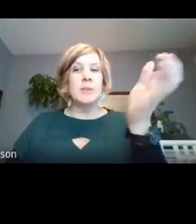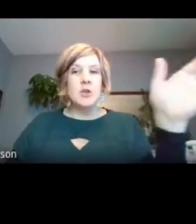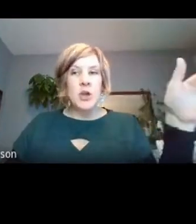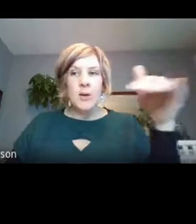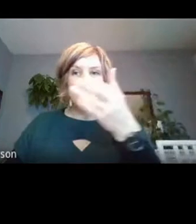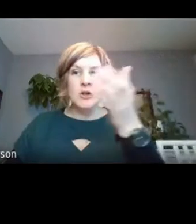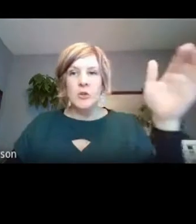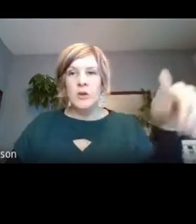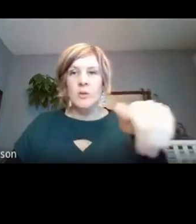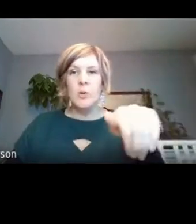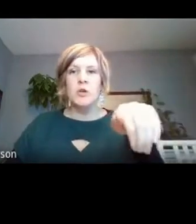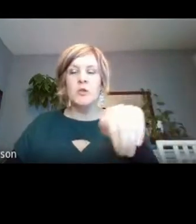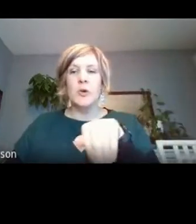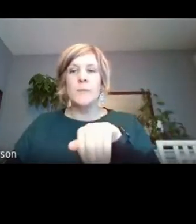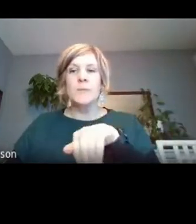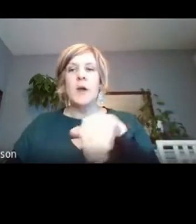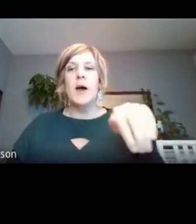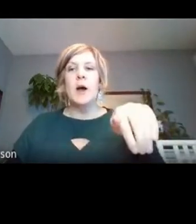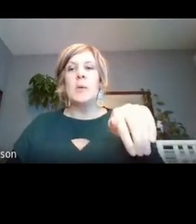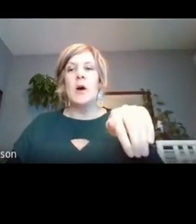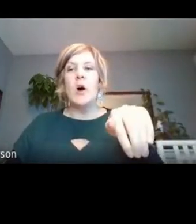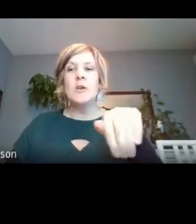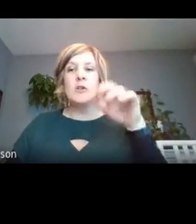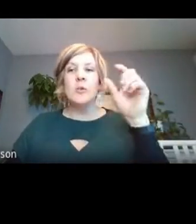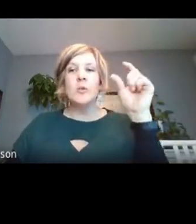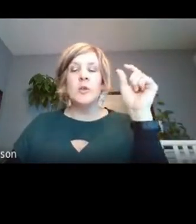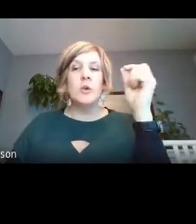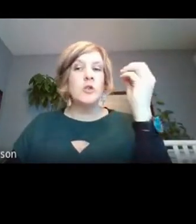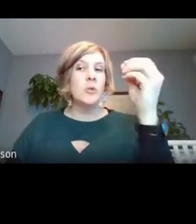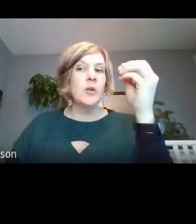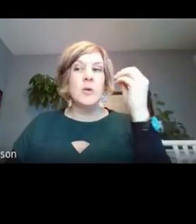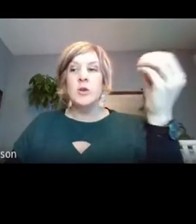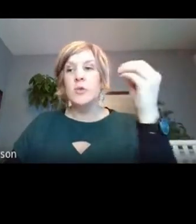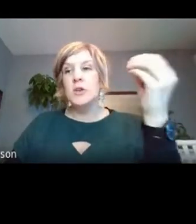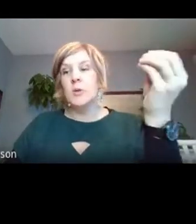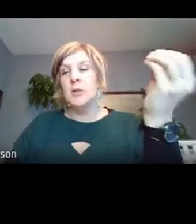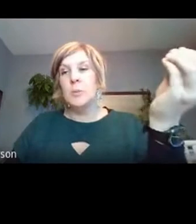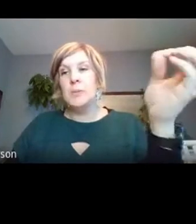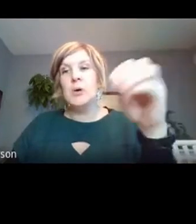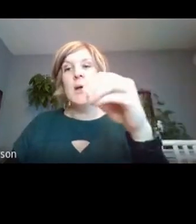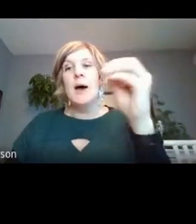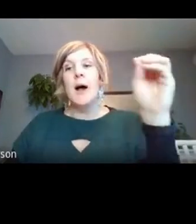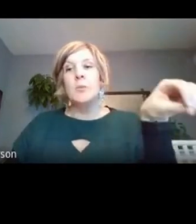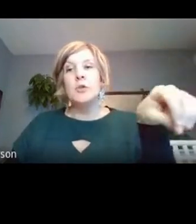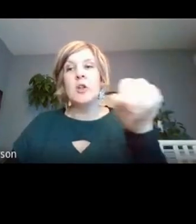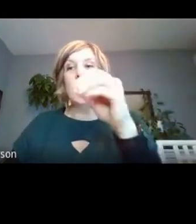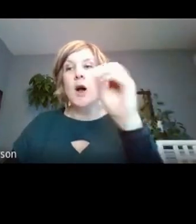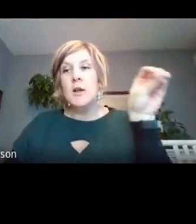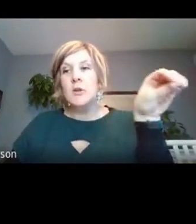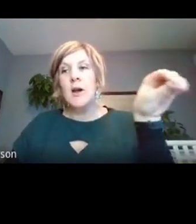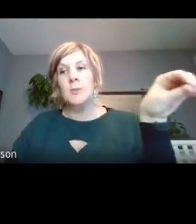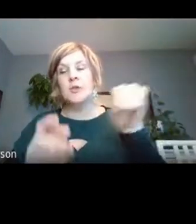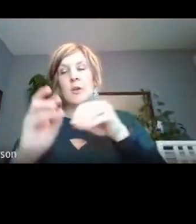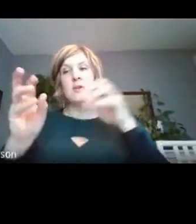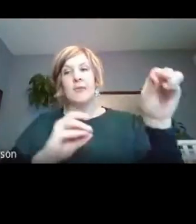i can see my chat which these are the ones that were more useful um always use you can use especially if you're dealing with little people um use the